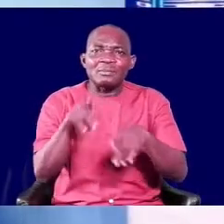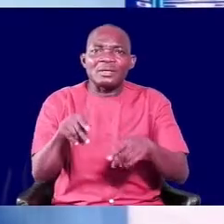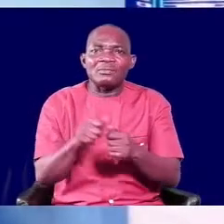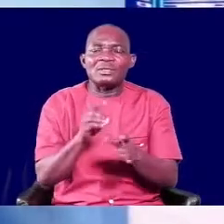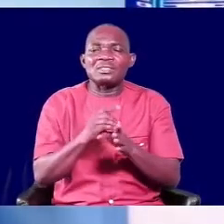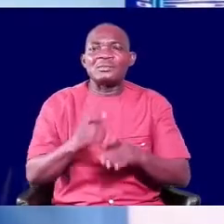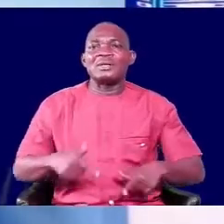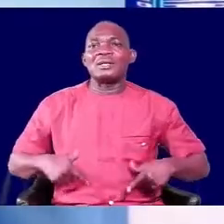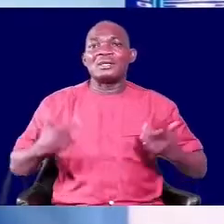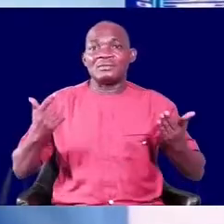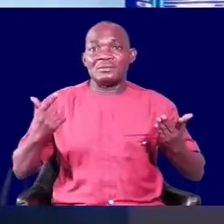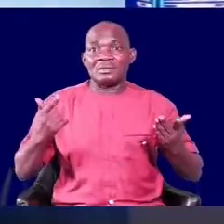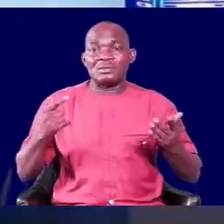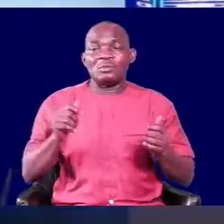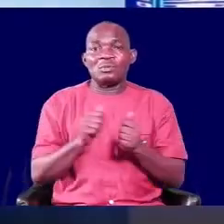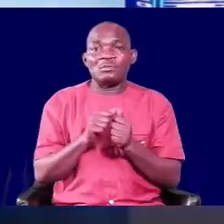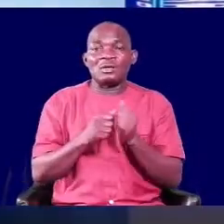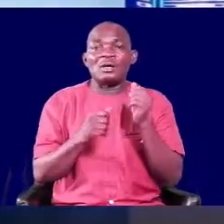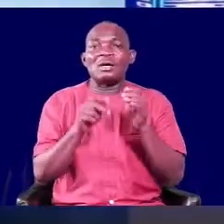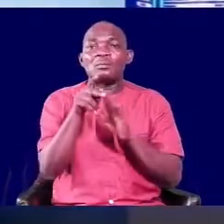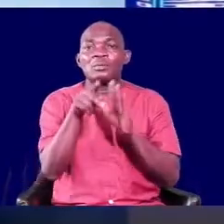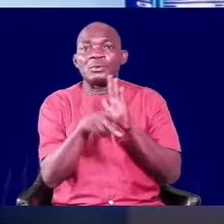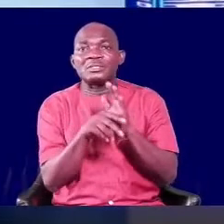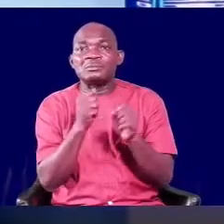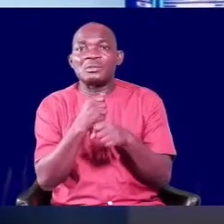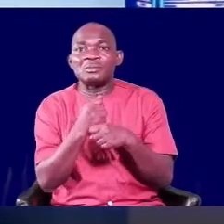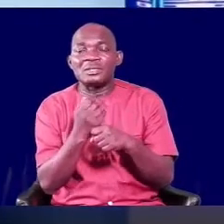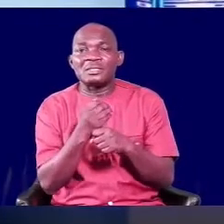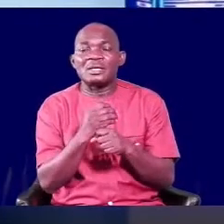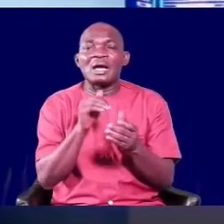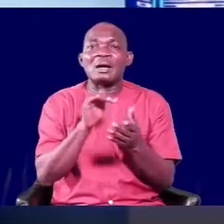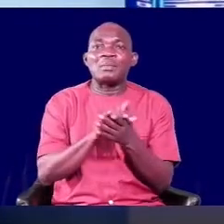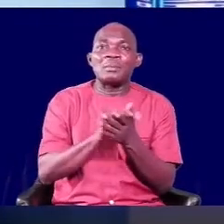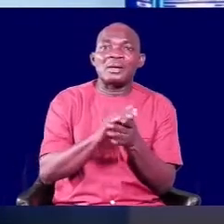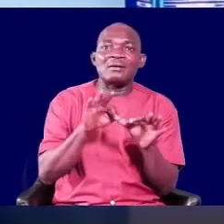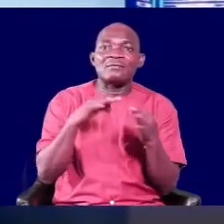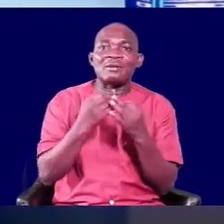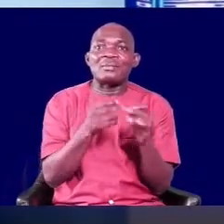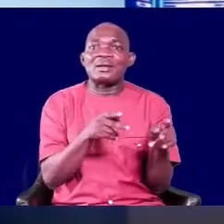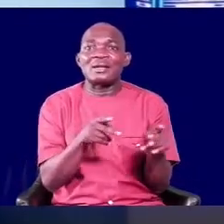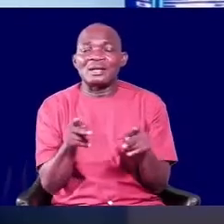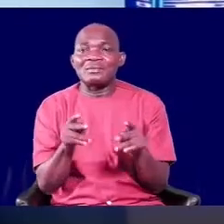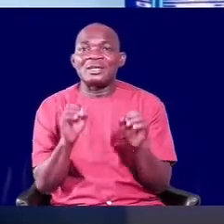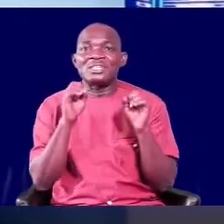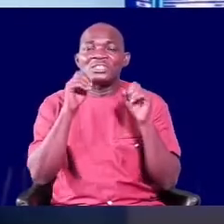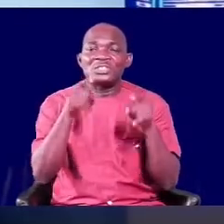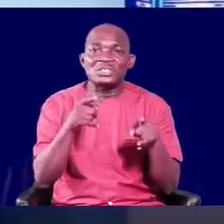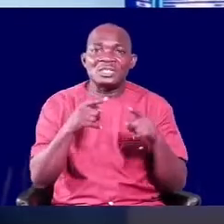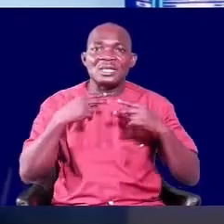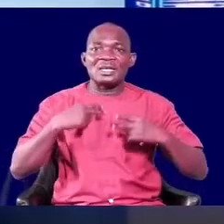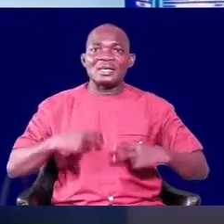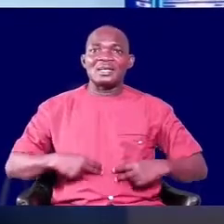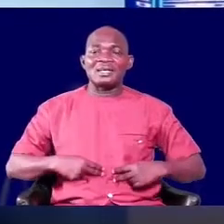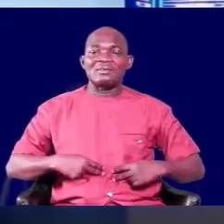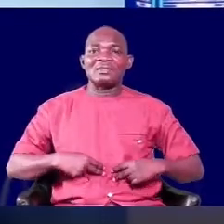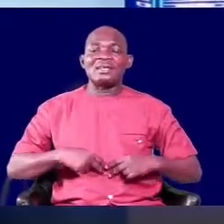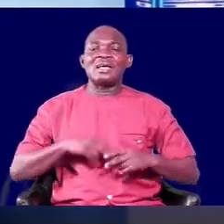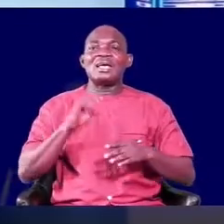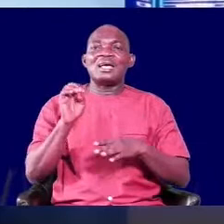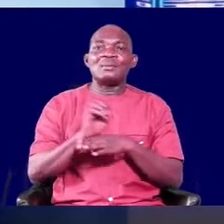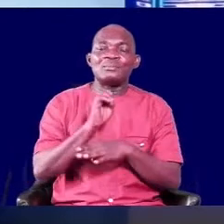on persons with disability in terms of policy formulation, marriage and family life, education,